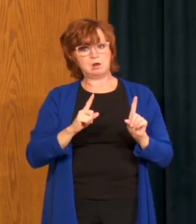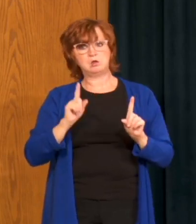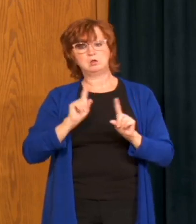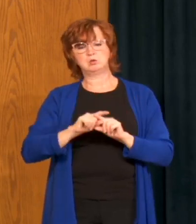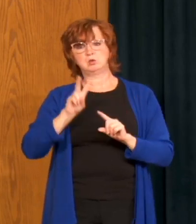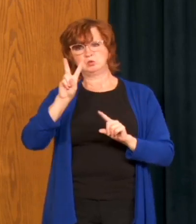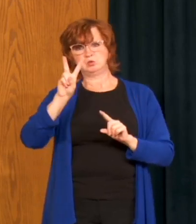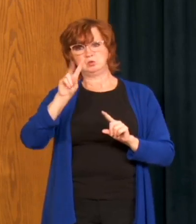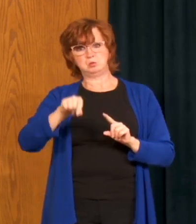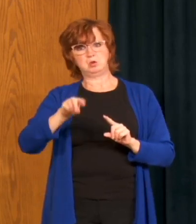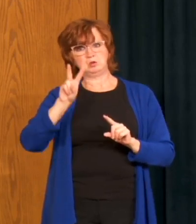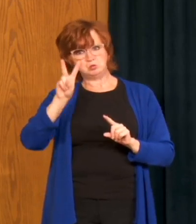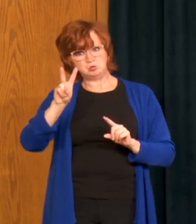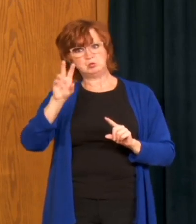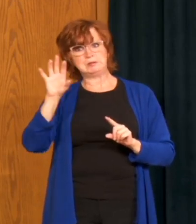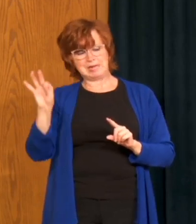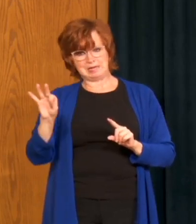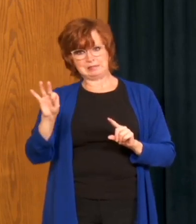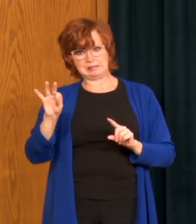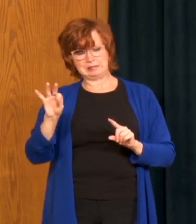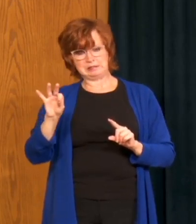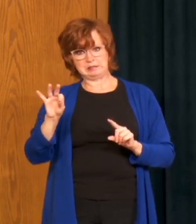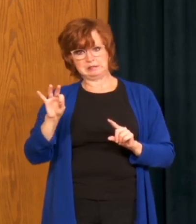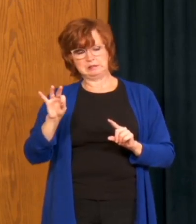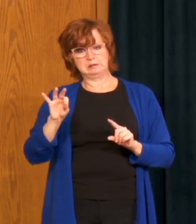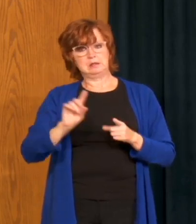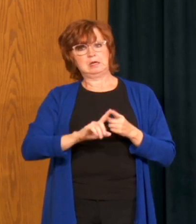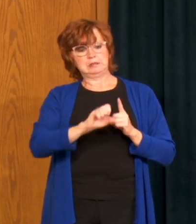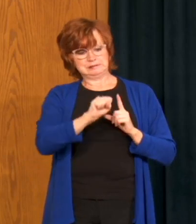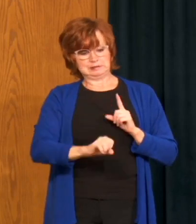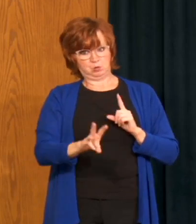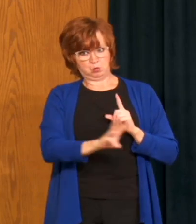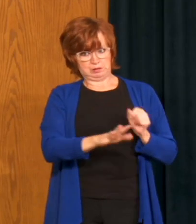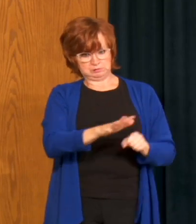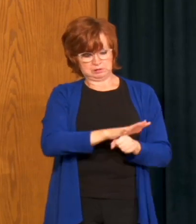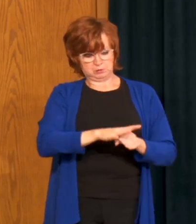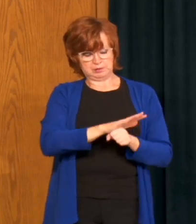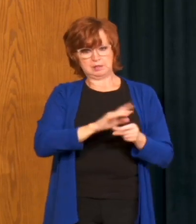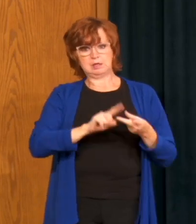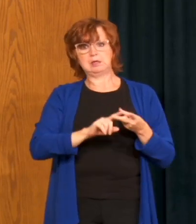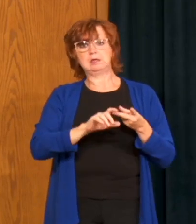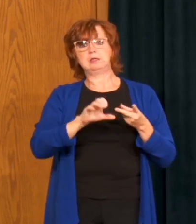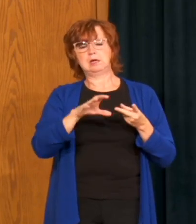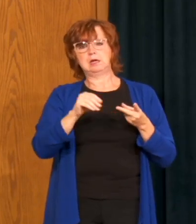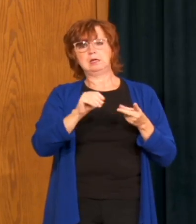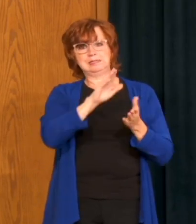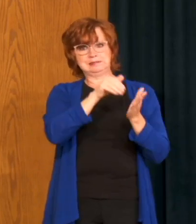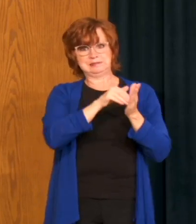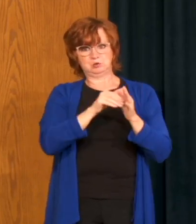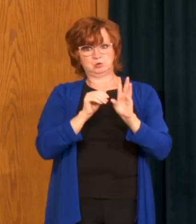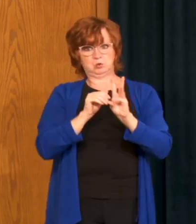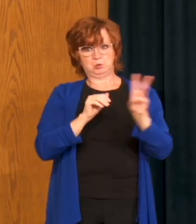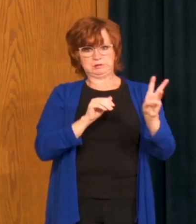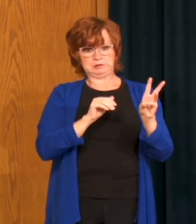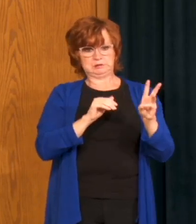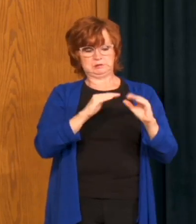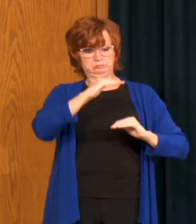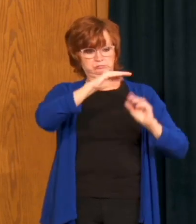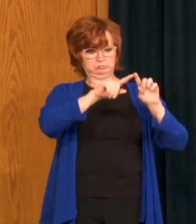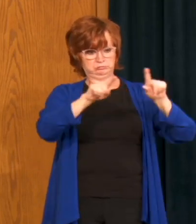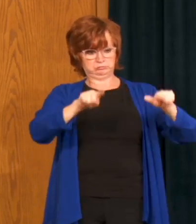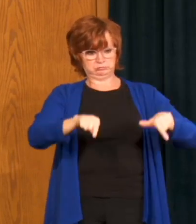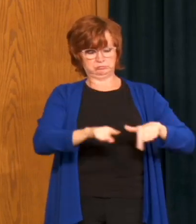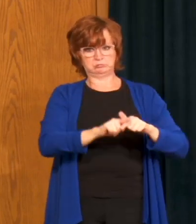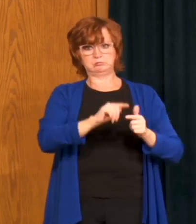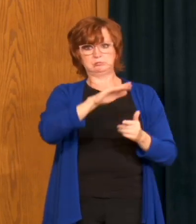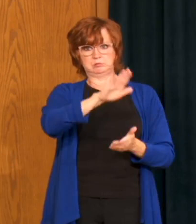cases in the southwest and central west part of the province. For the north now, of course, it's now under 1. So again, we have to appreciate that with